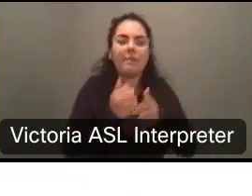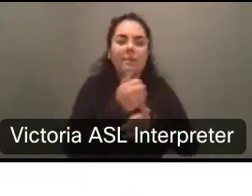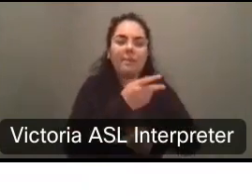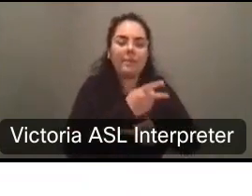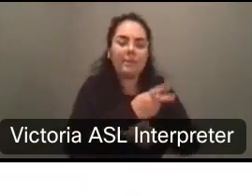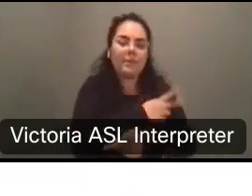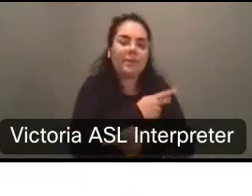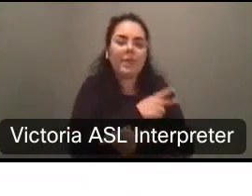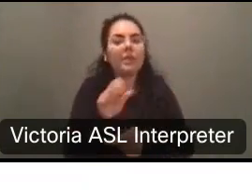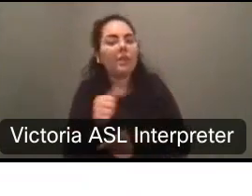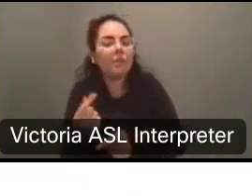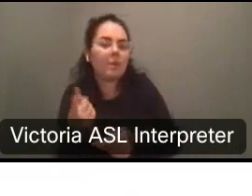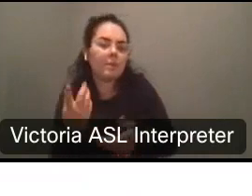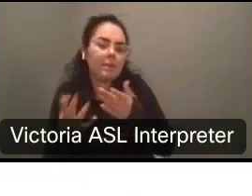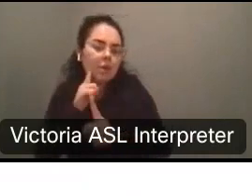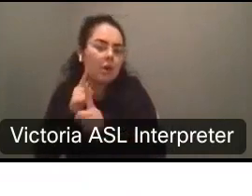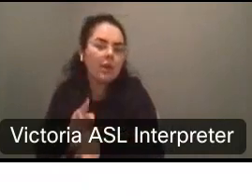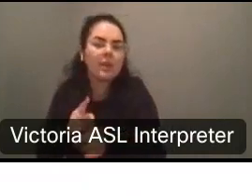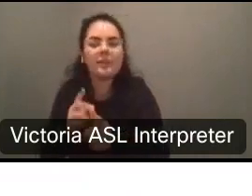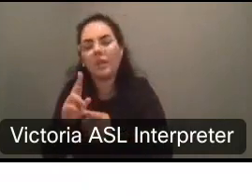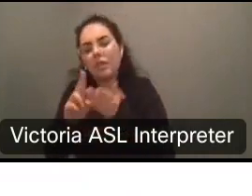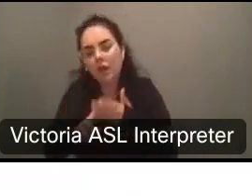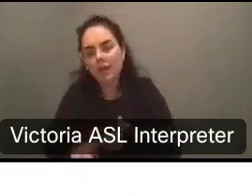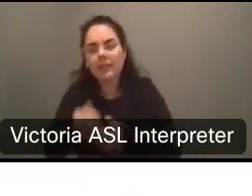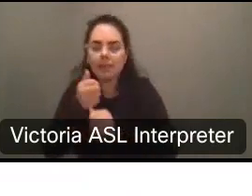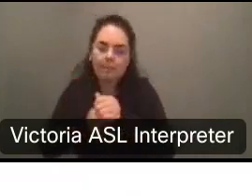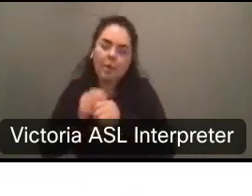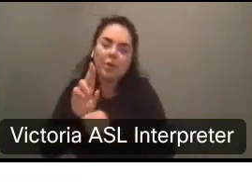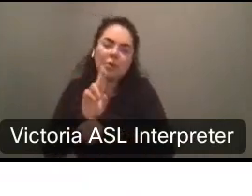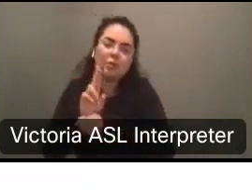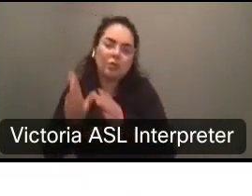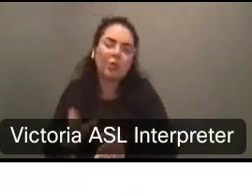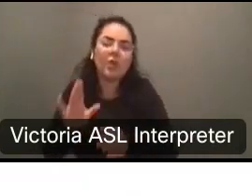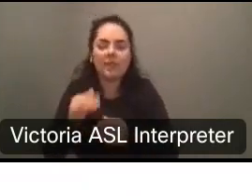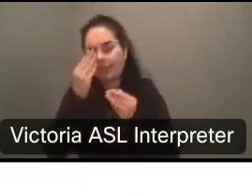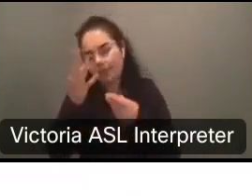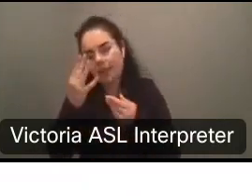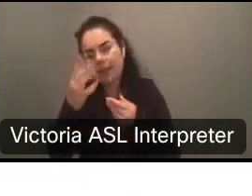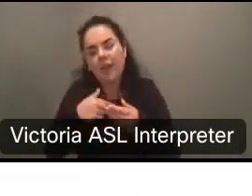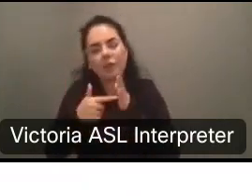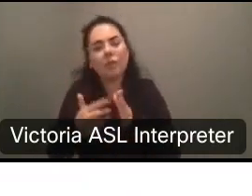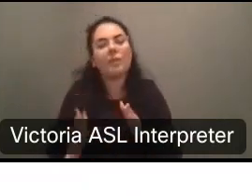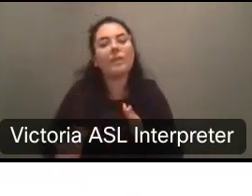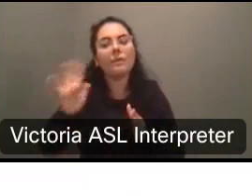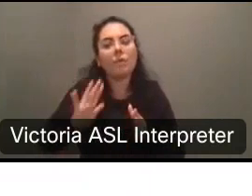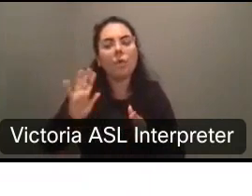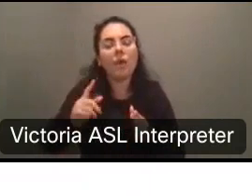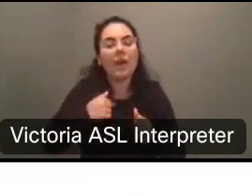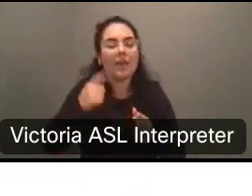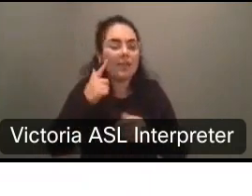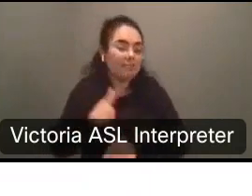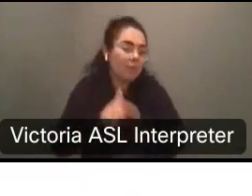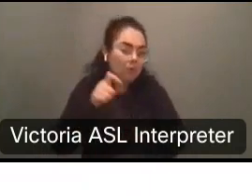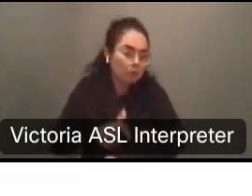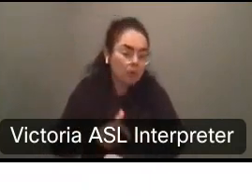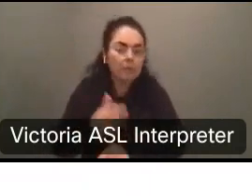might very reasonably target something like logins per user, which is data I've shown you before. Frankly, I think long-term, I think it's useful to show